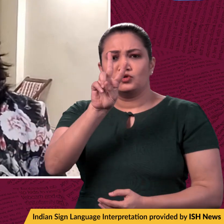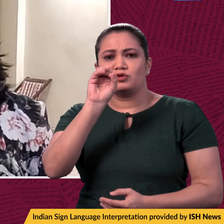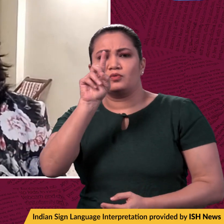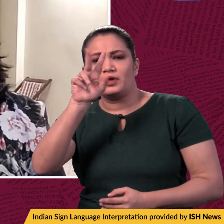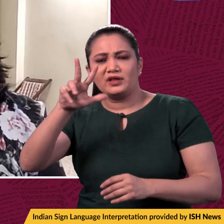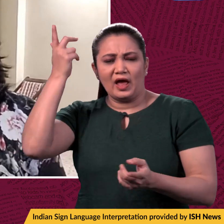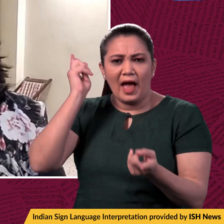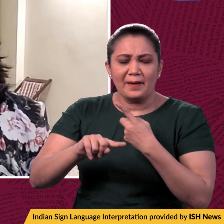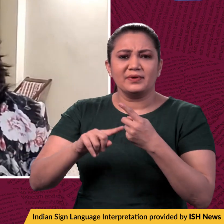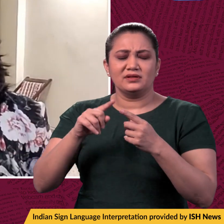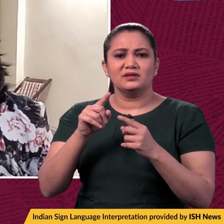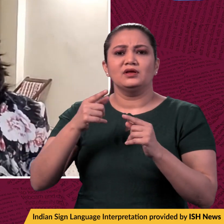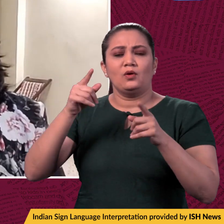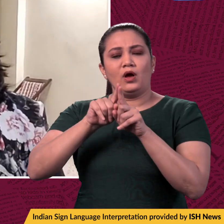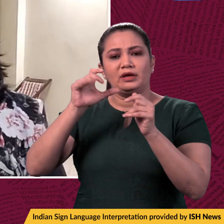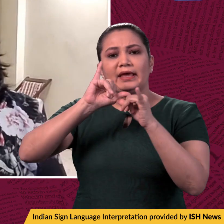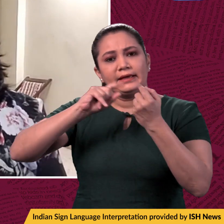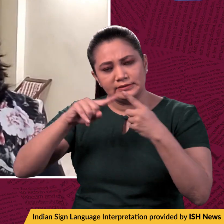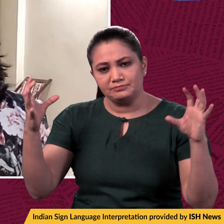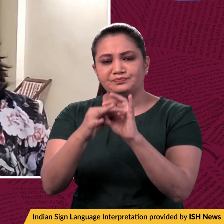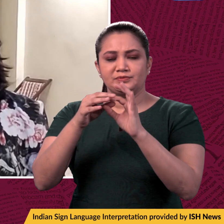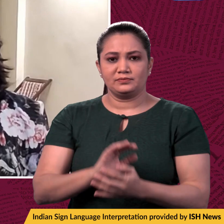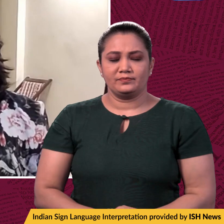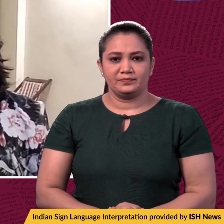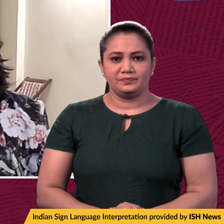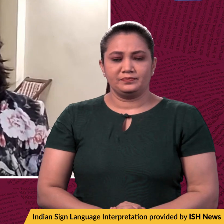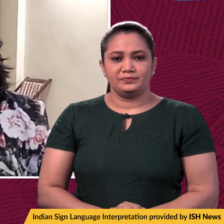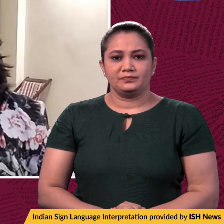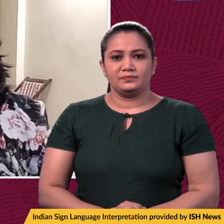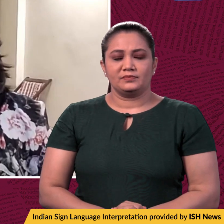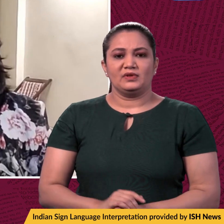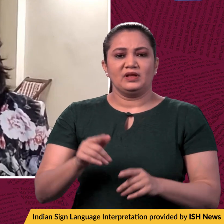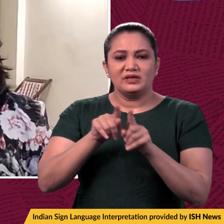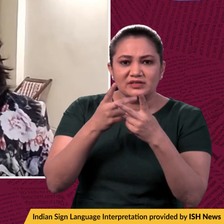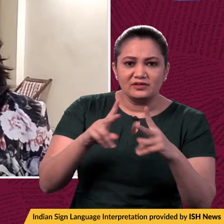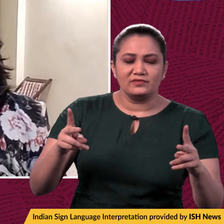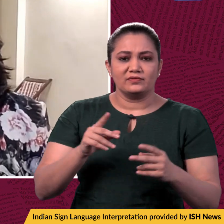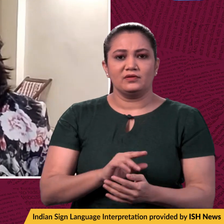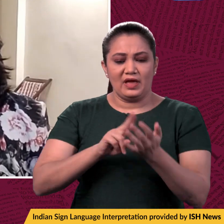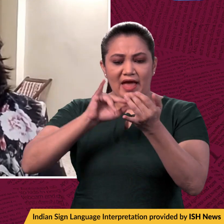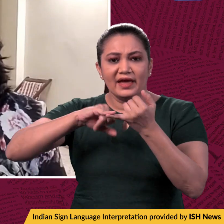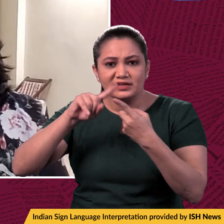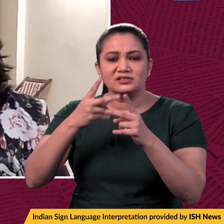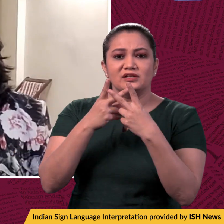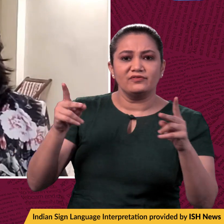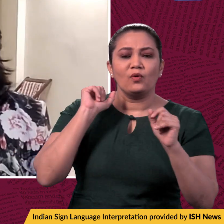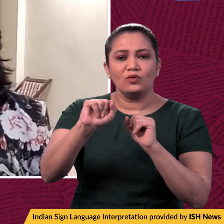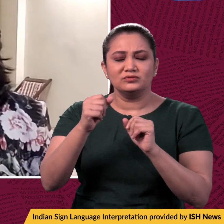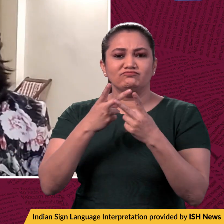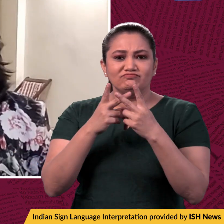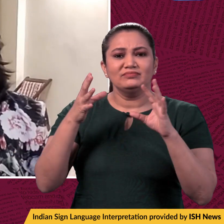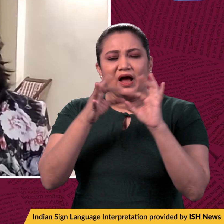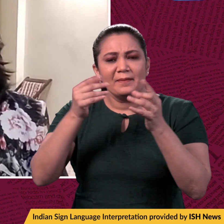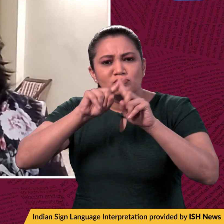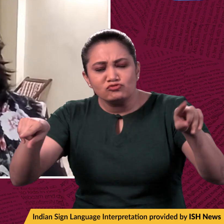with the 2018 co-location case. Now, this case pertains to alleged abuse of the NSE's